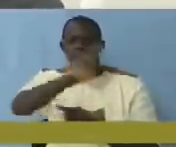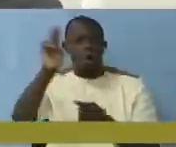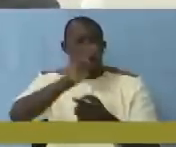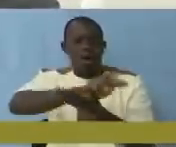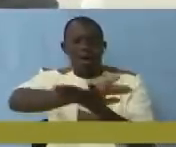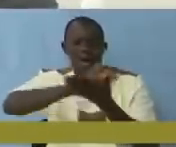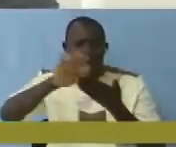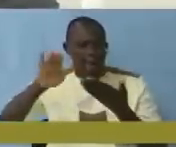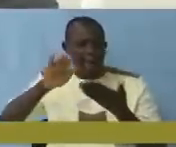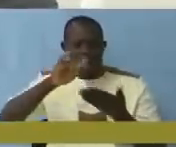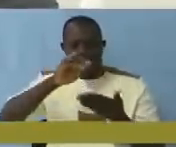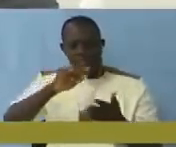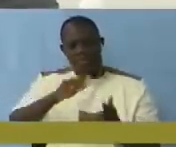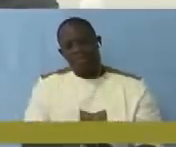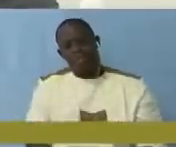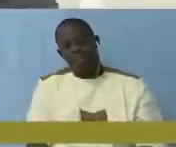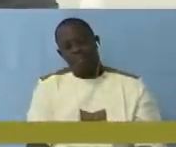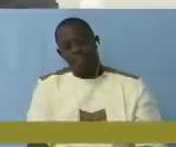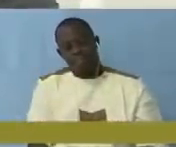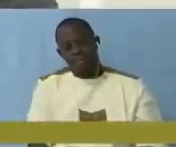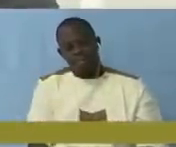clear.